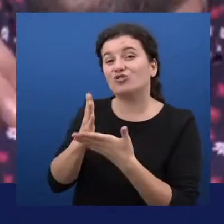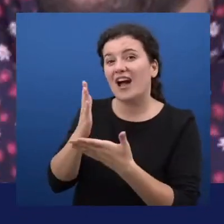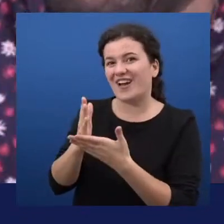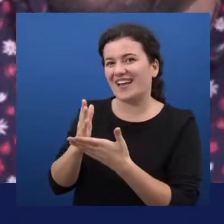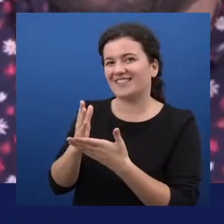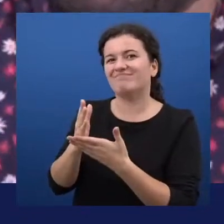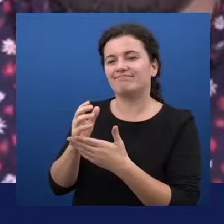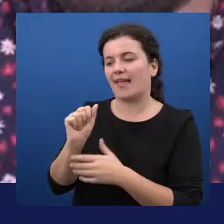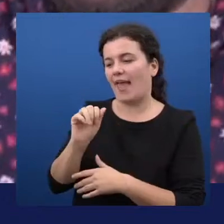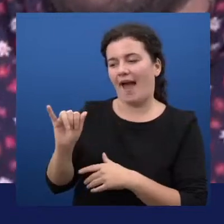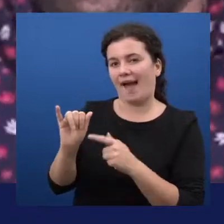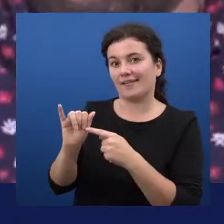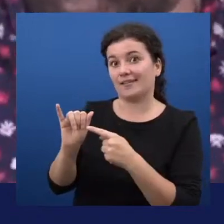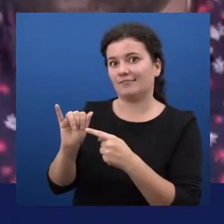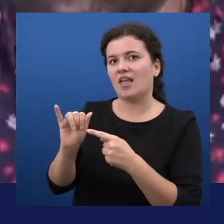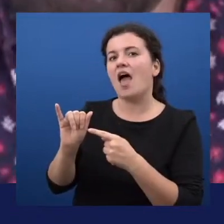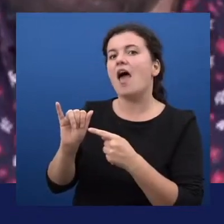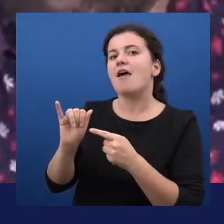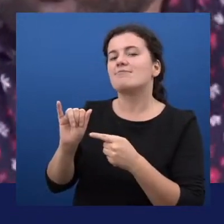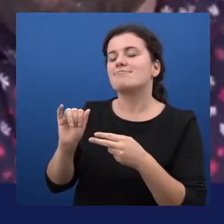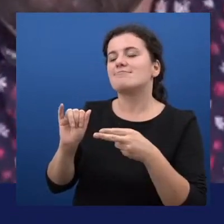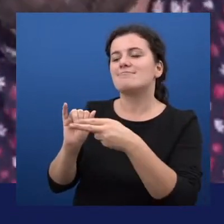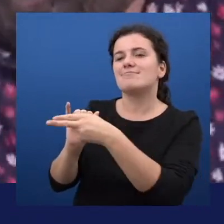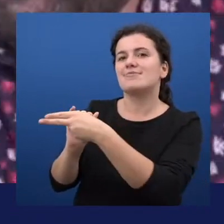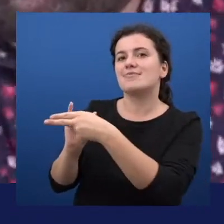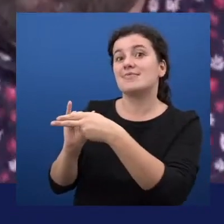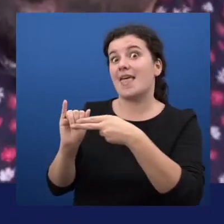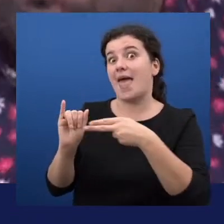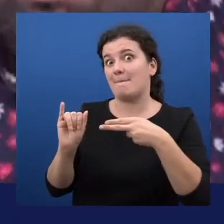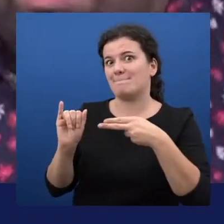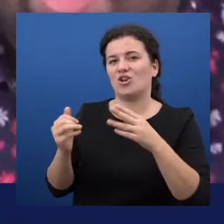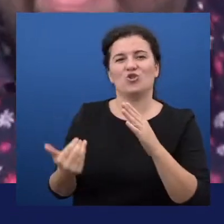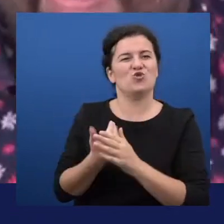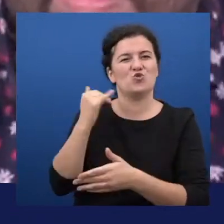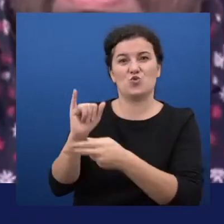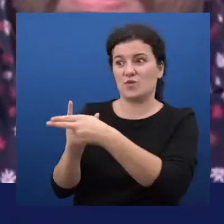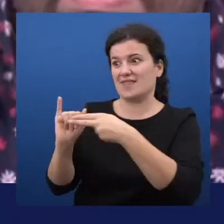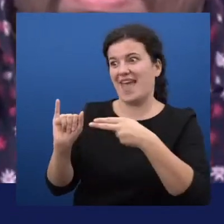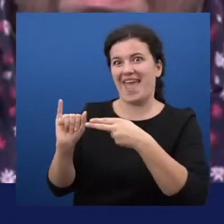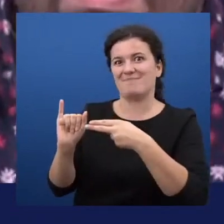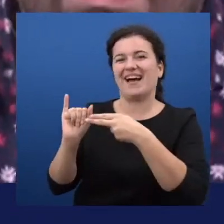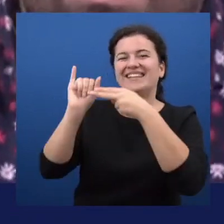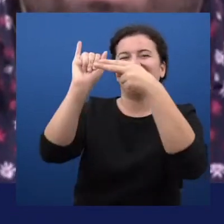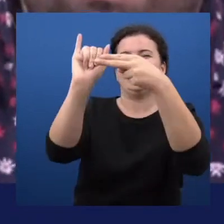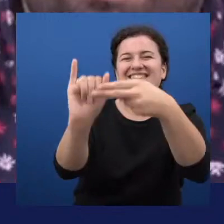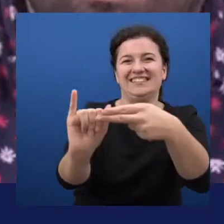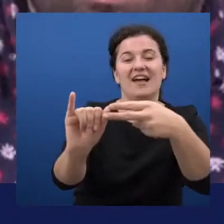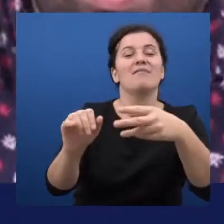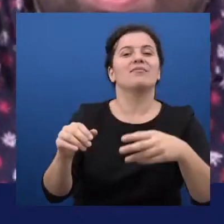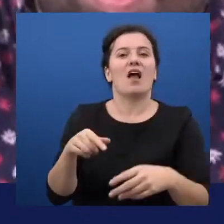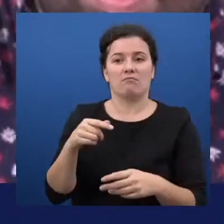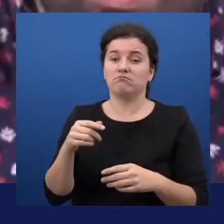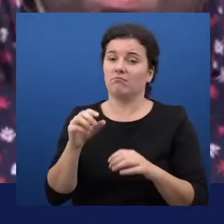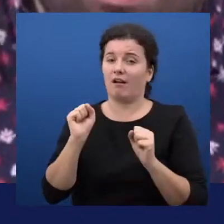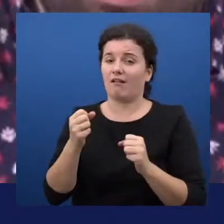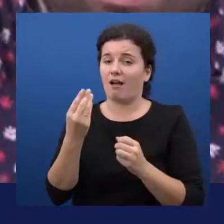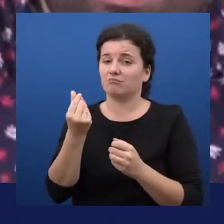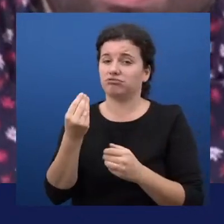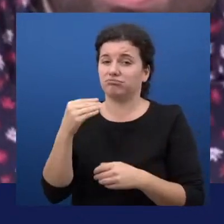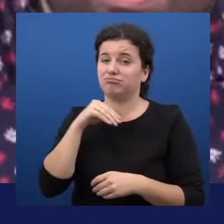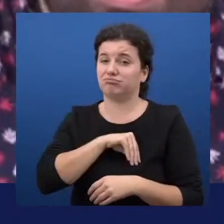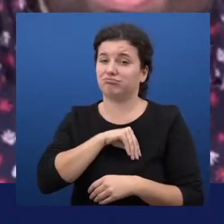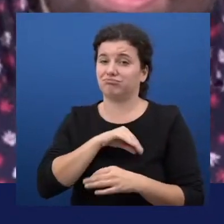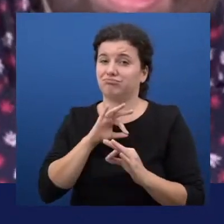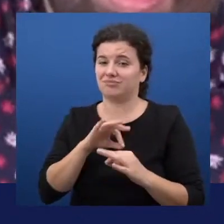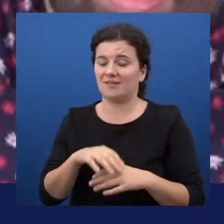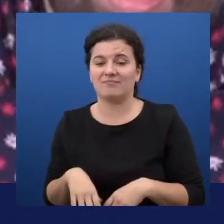like the mystique out of it, you can make a pretty good living off of it. And this is where I make salespeople upset and say, we use